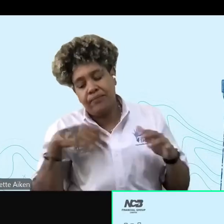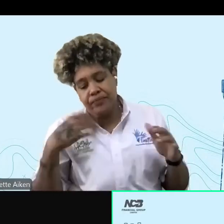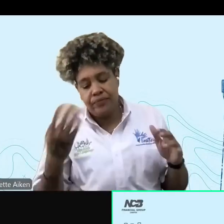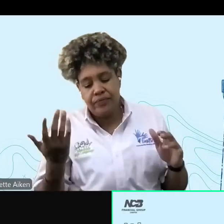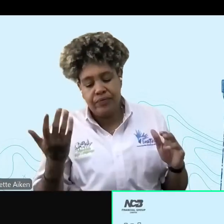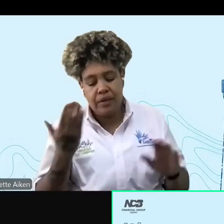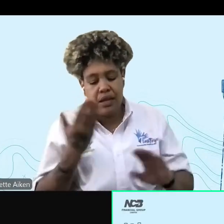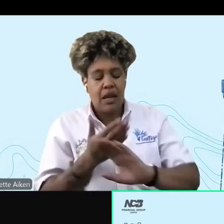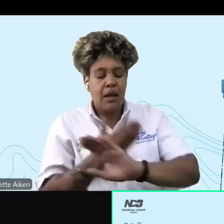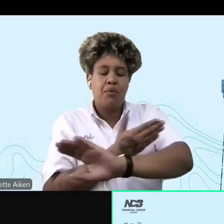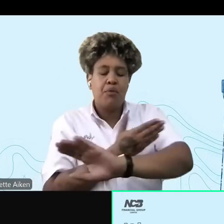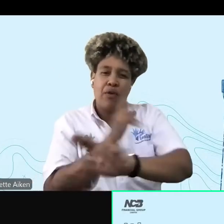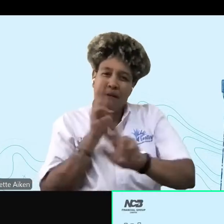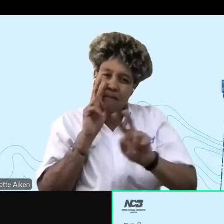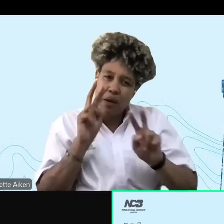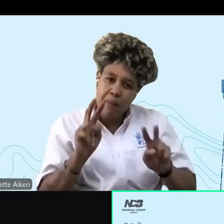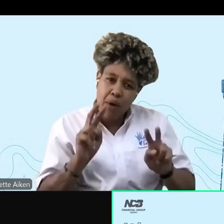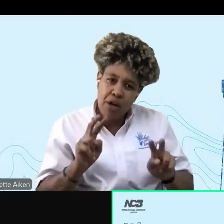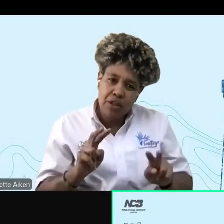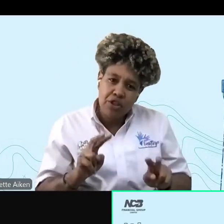improved monitoring,